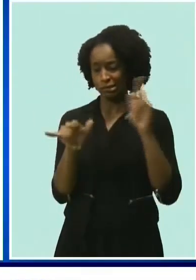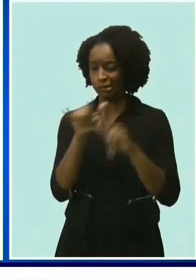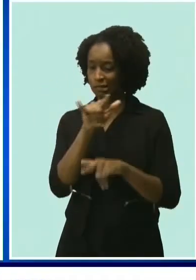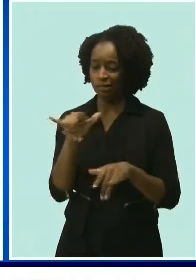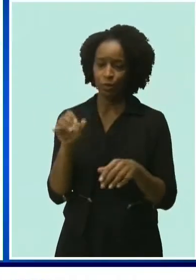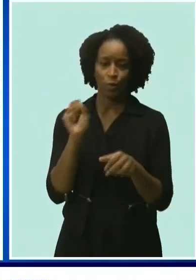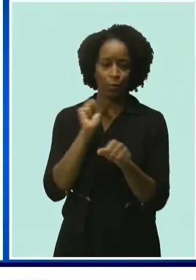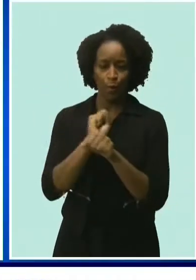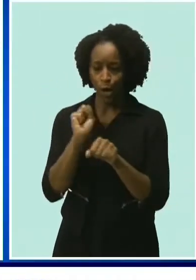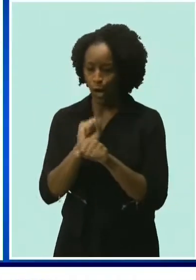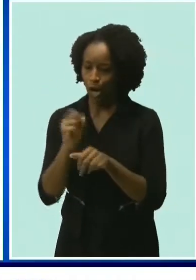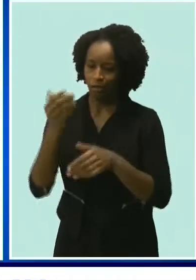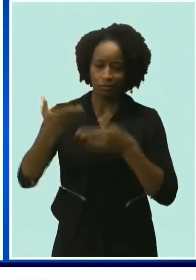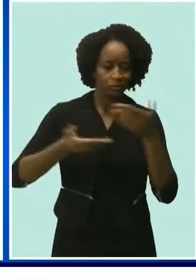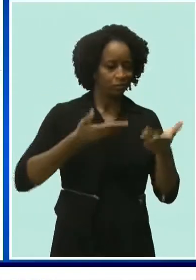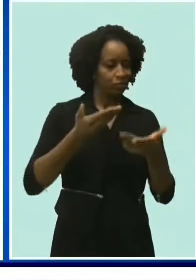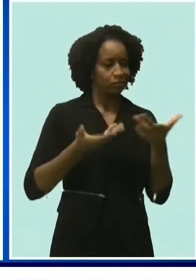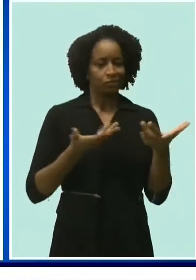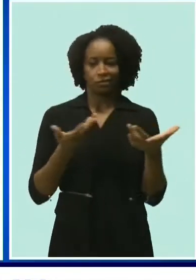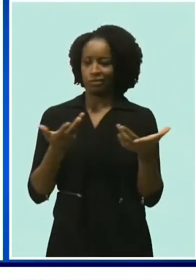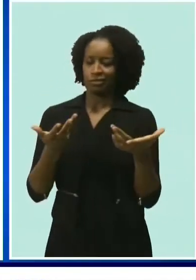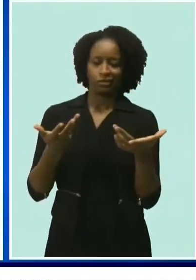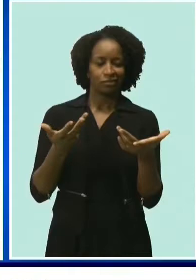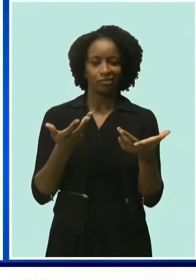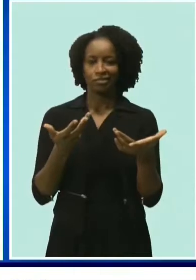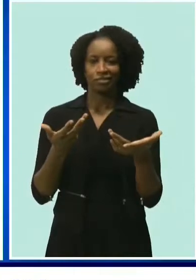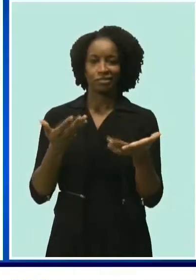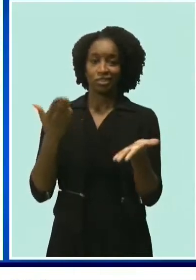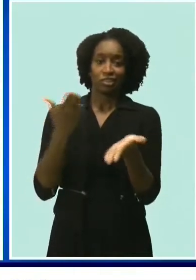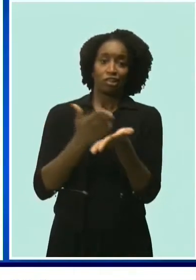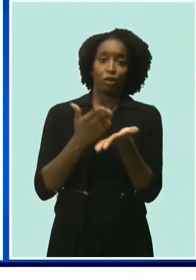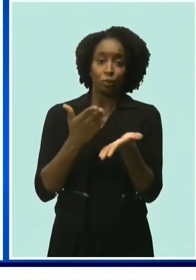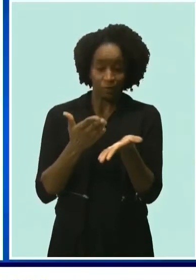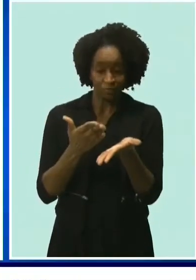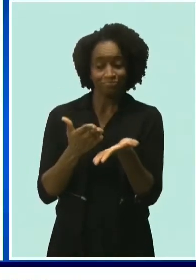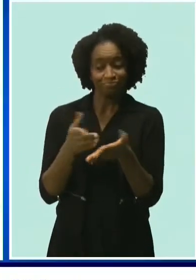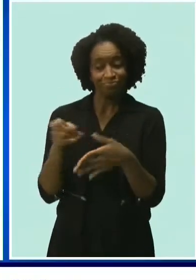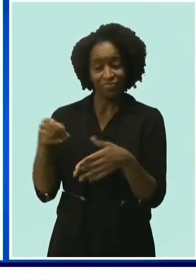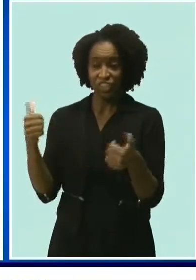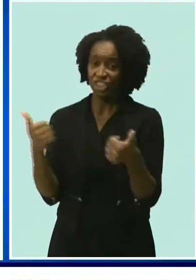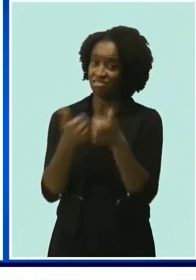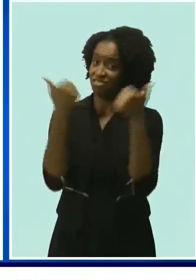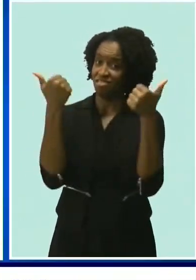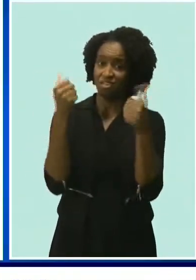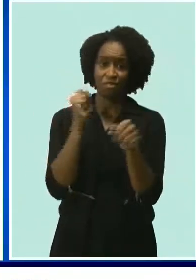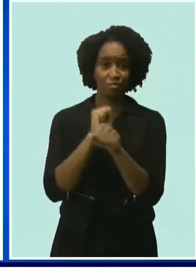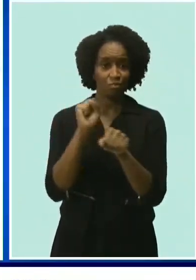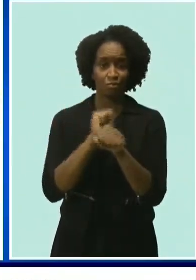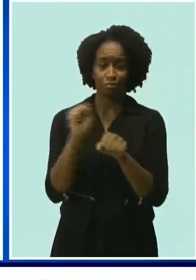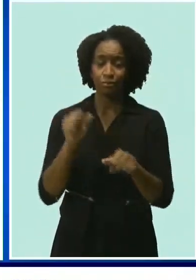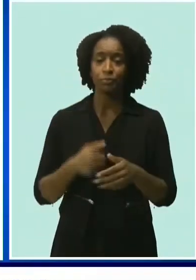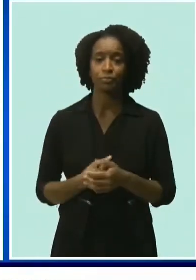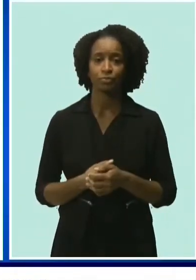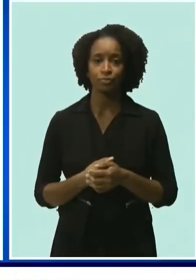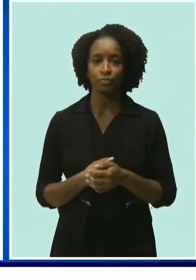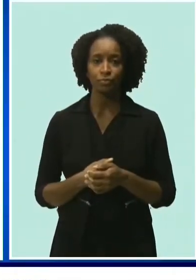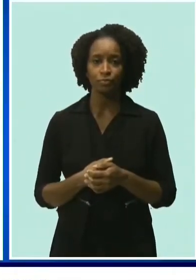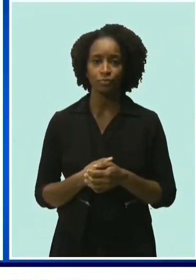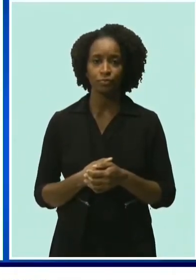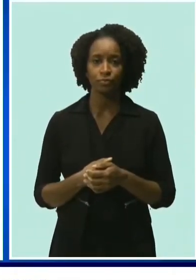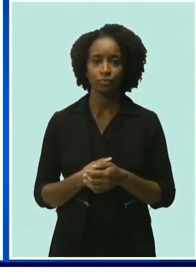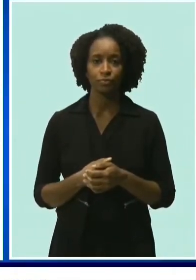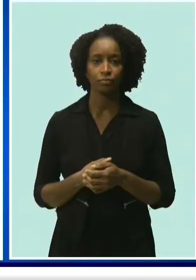Minister Cummins says she will be working hard to ensure Barbados can distinguish itself from other countries. We have to be able to